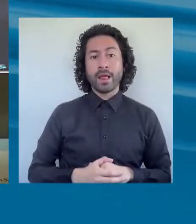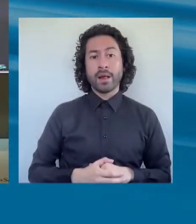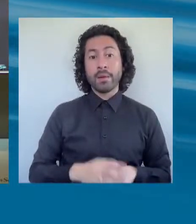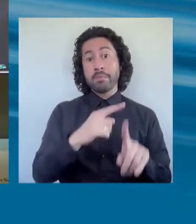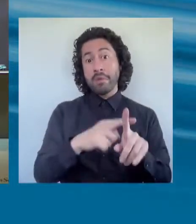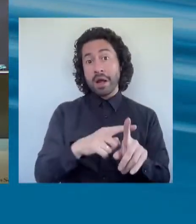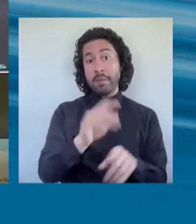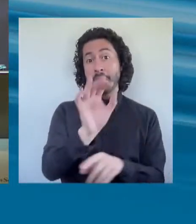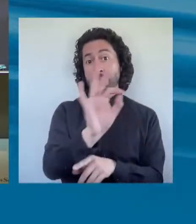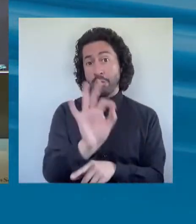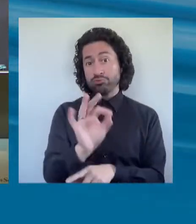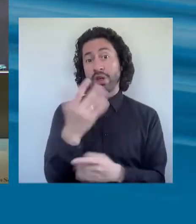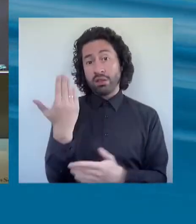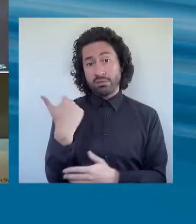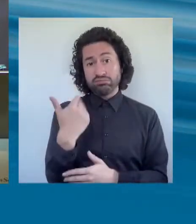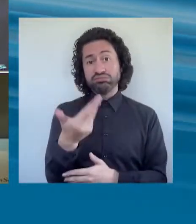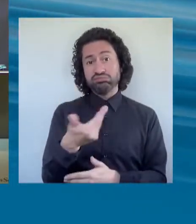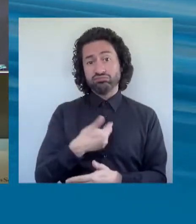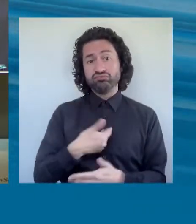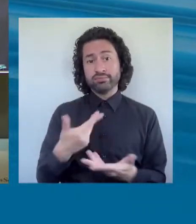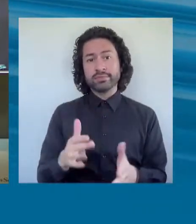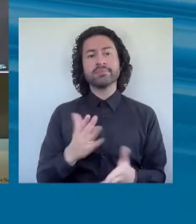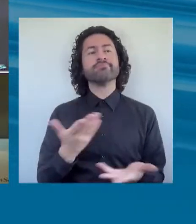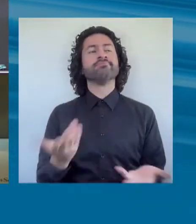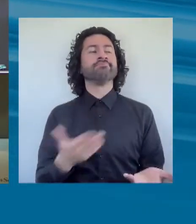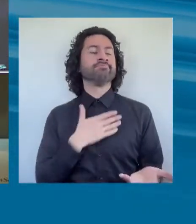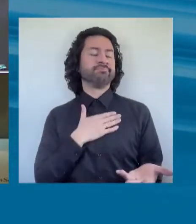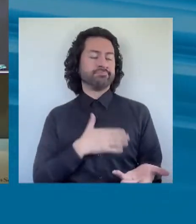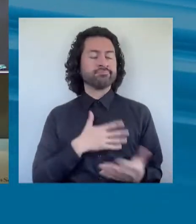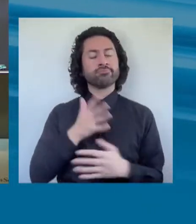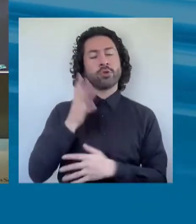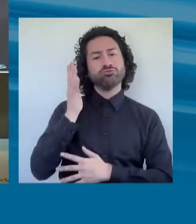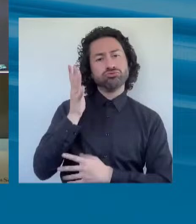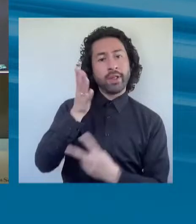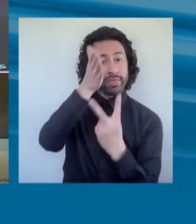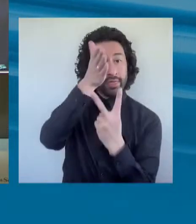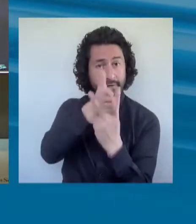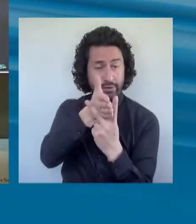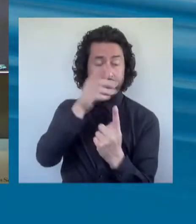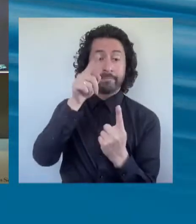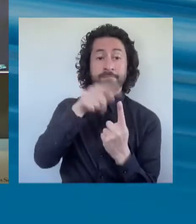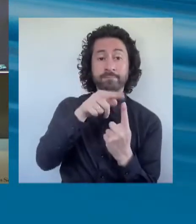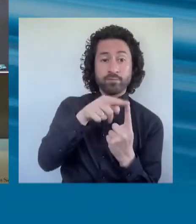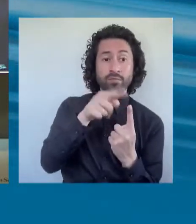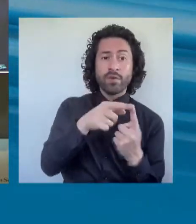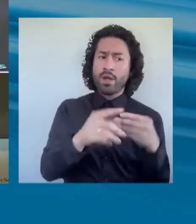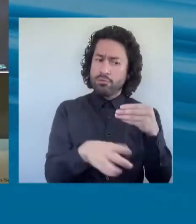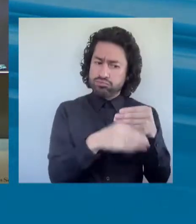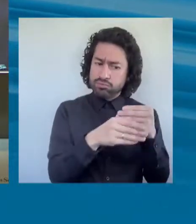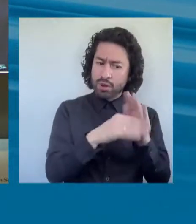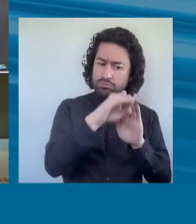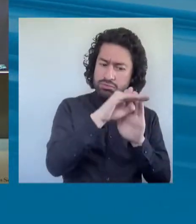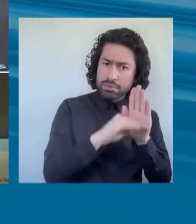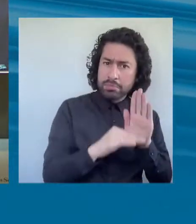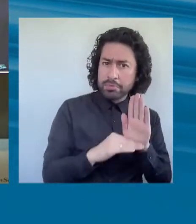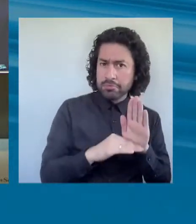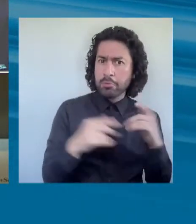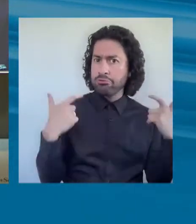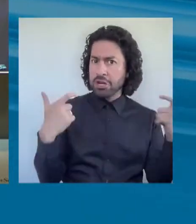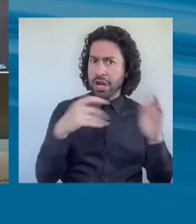these problems. In this sense, I'm going to divide my presentation in two parts, one with an